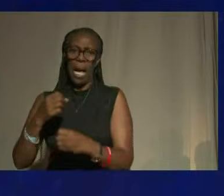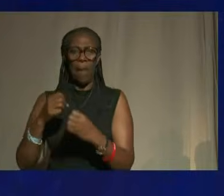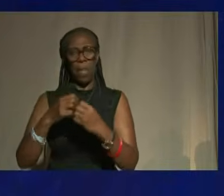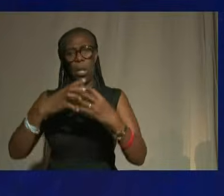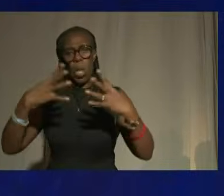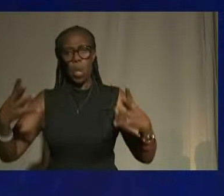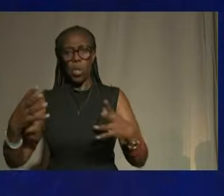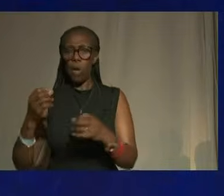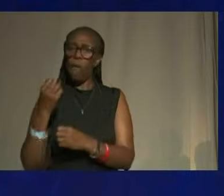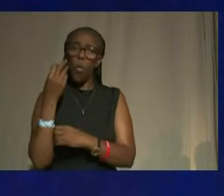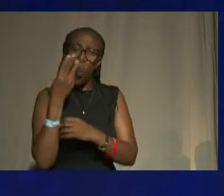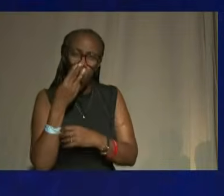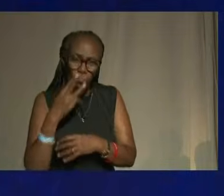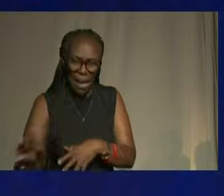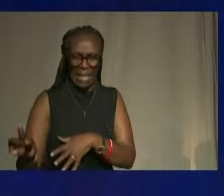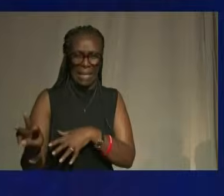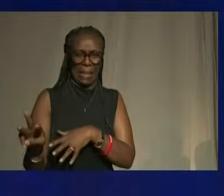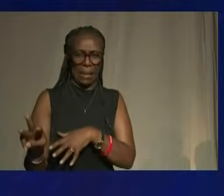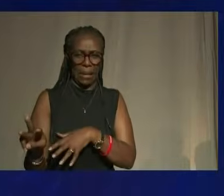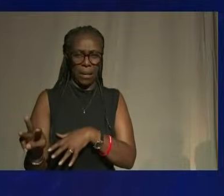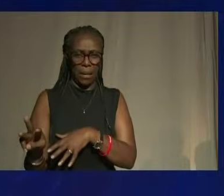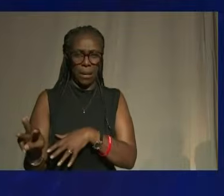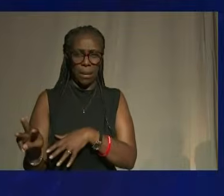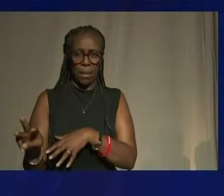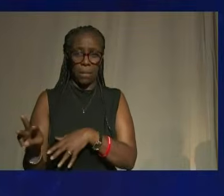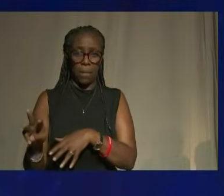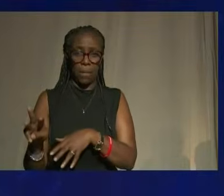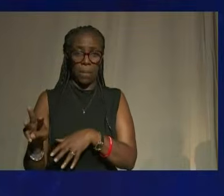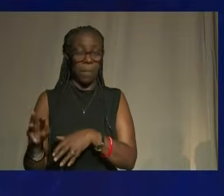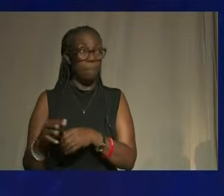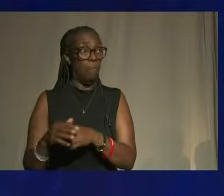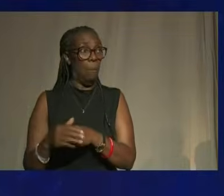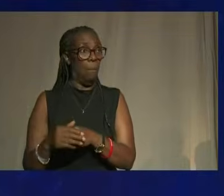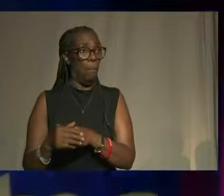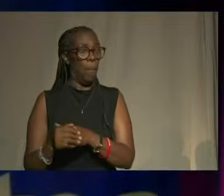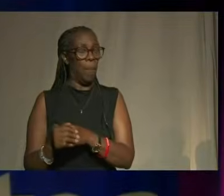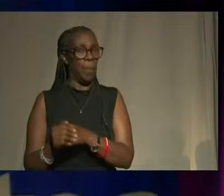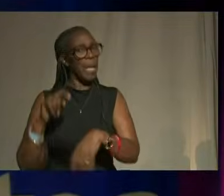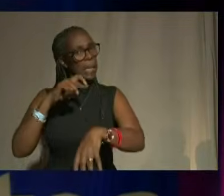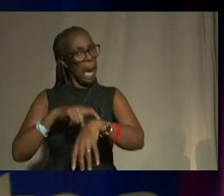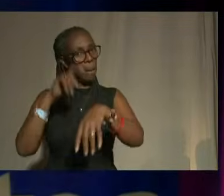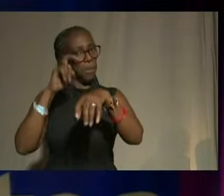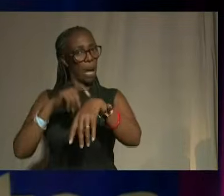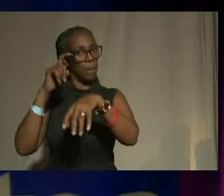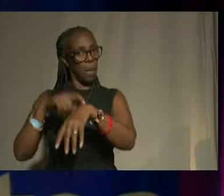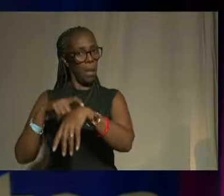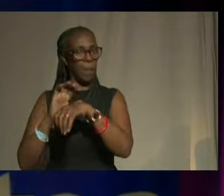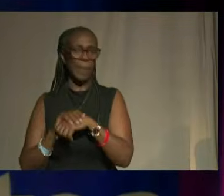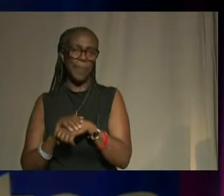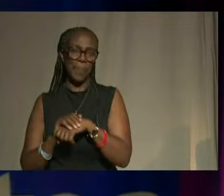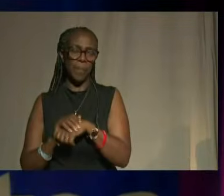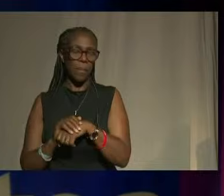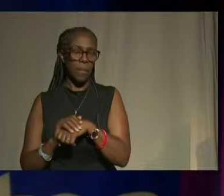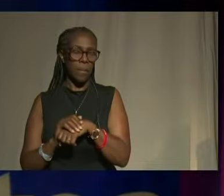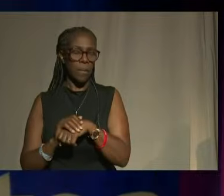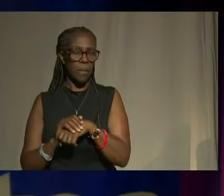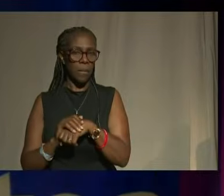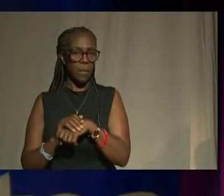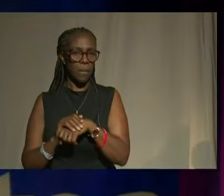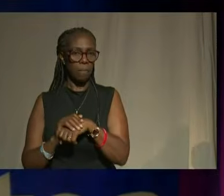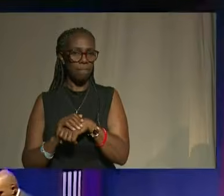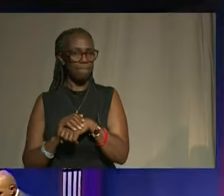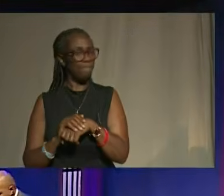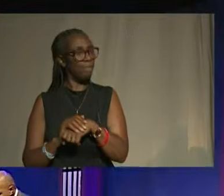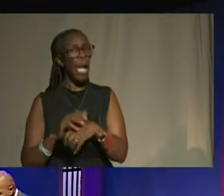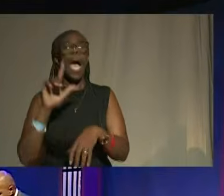eliminate so we can put money back in the hands of the Jamaican Thank you very people. much. Al would like to use this second and final follow-up